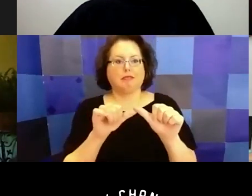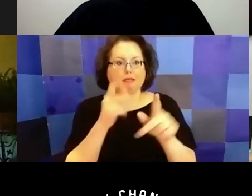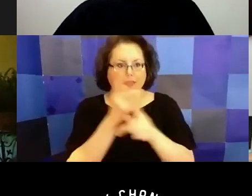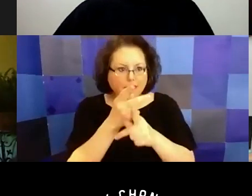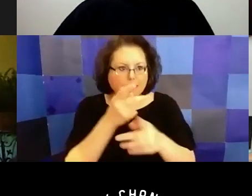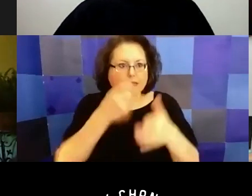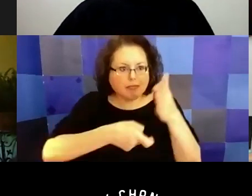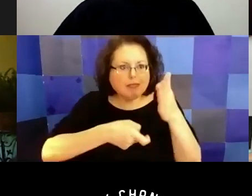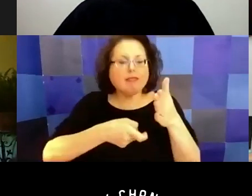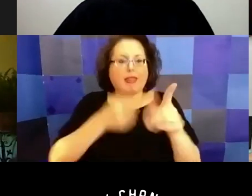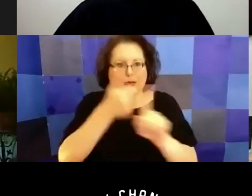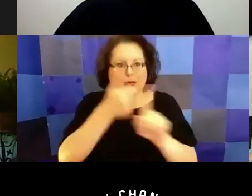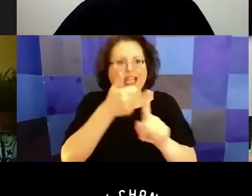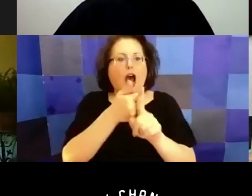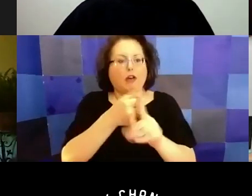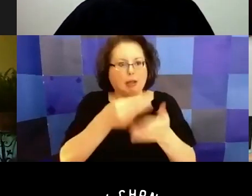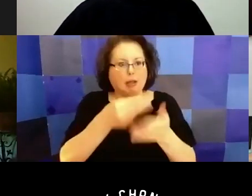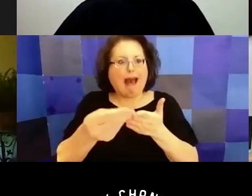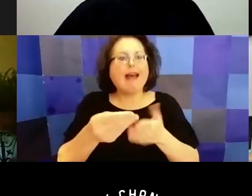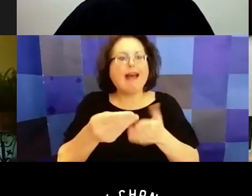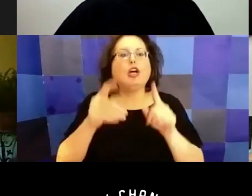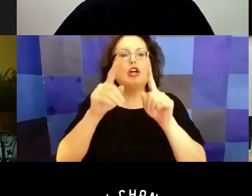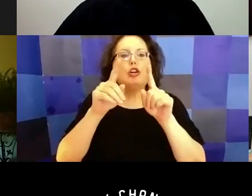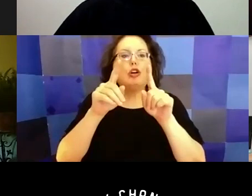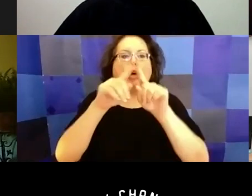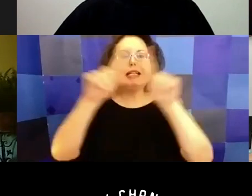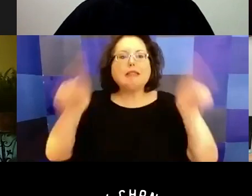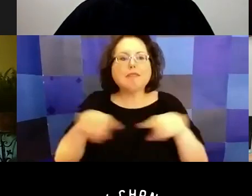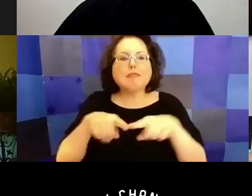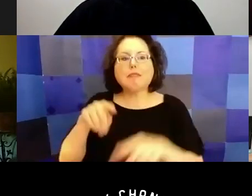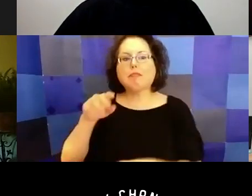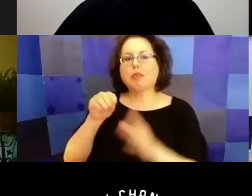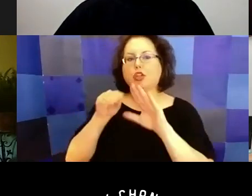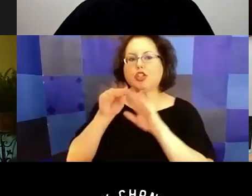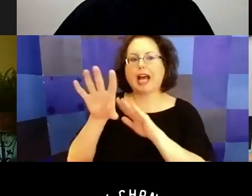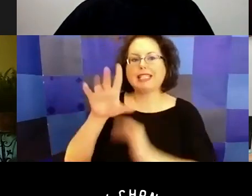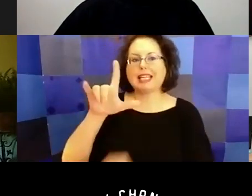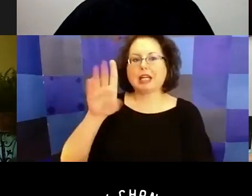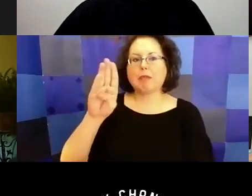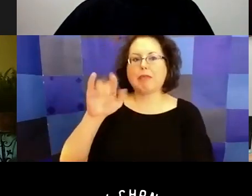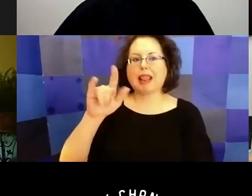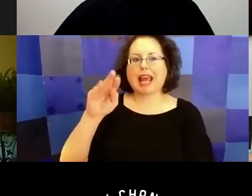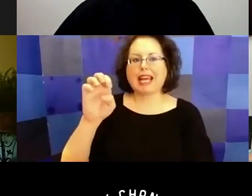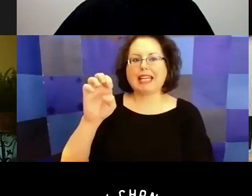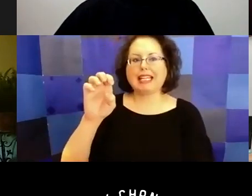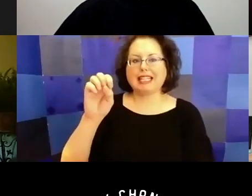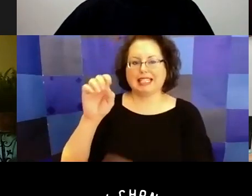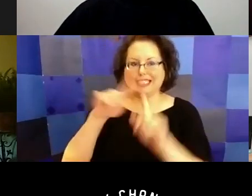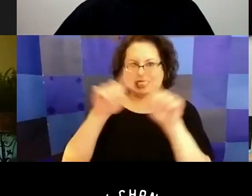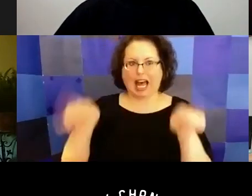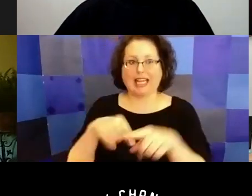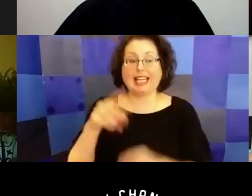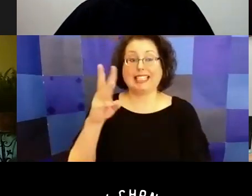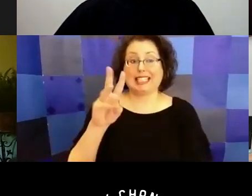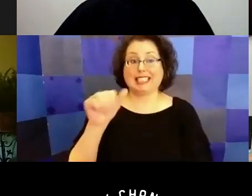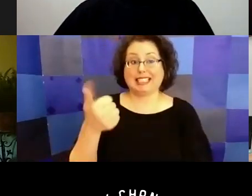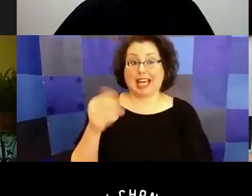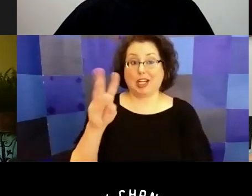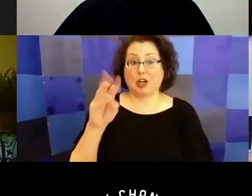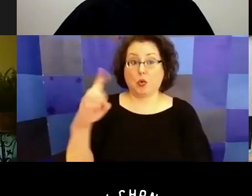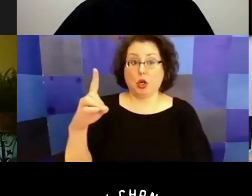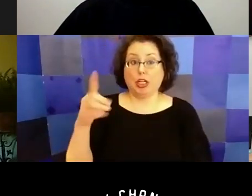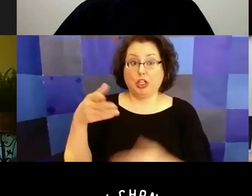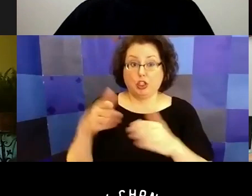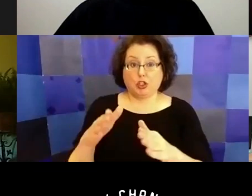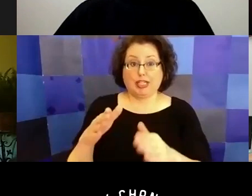and expense a project and blade sign at 610 Wood Street in the 2nd Ward, 6th Council District.